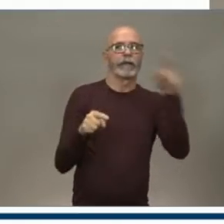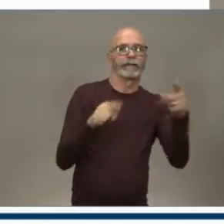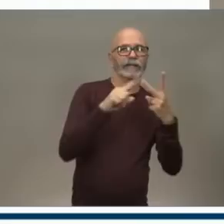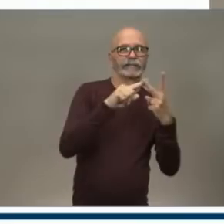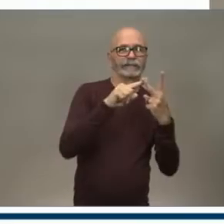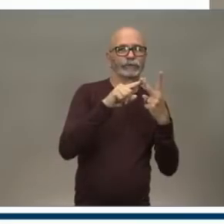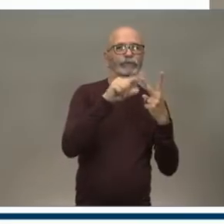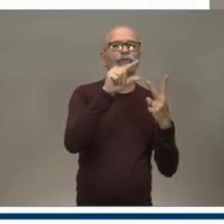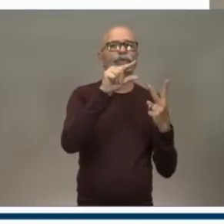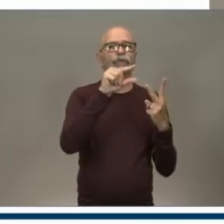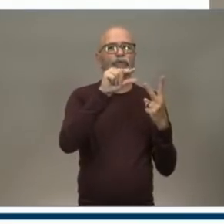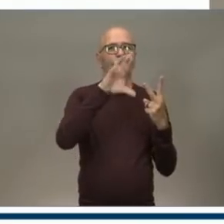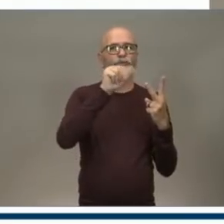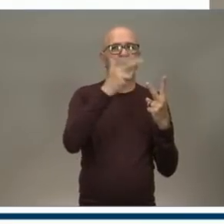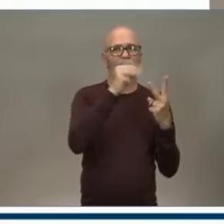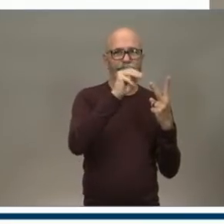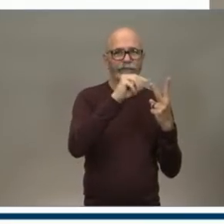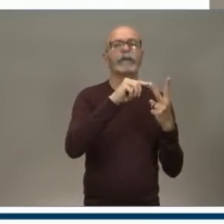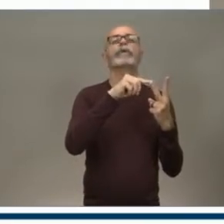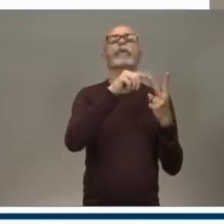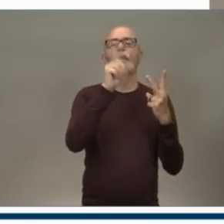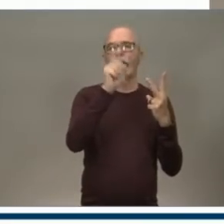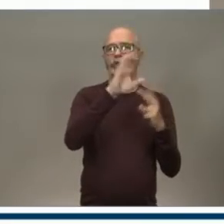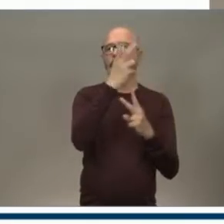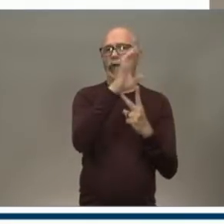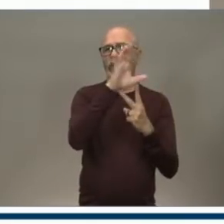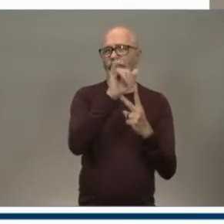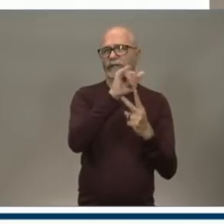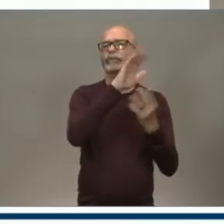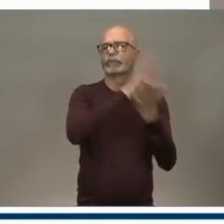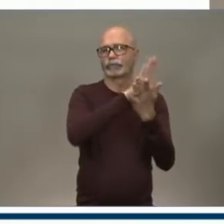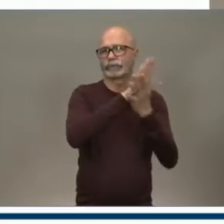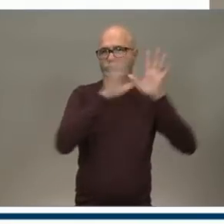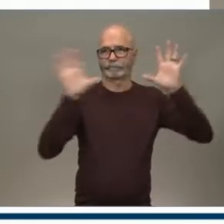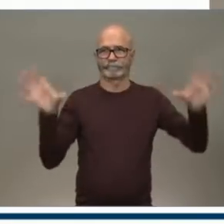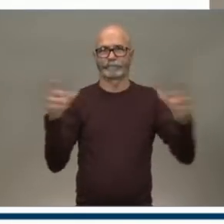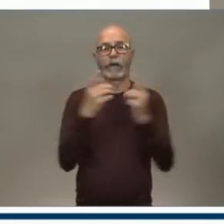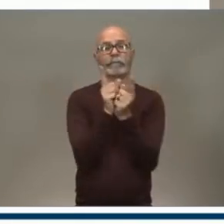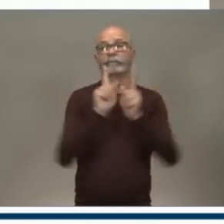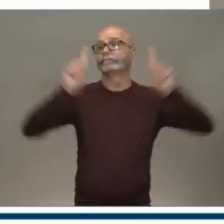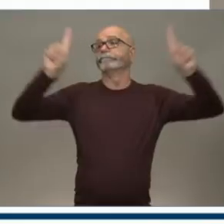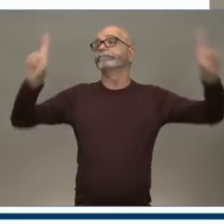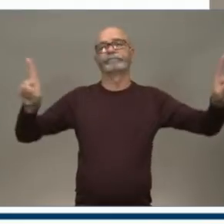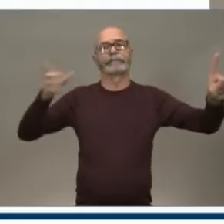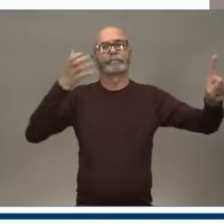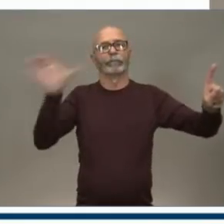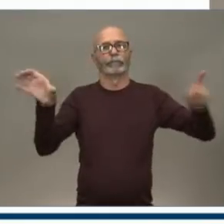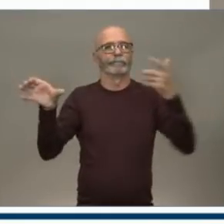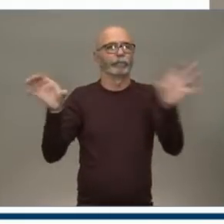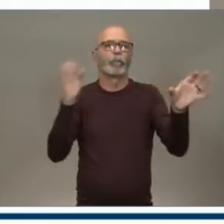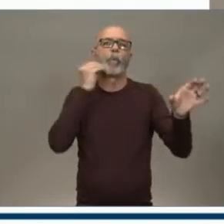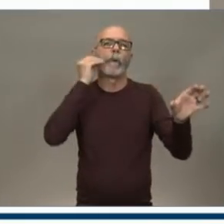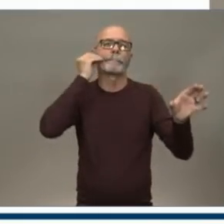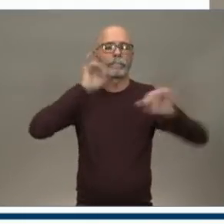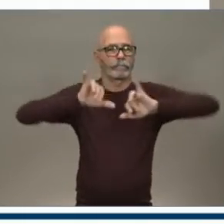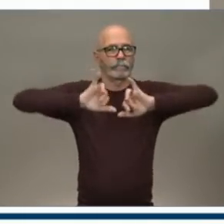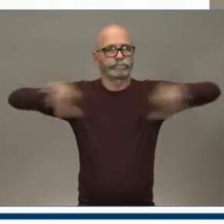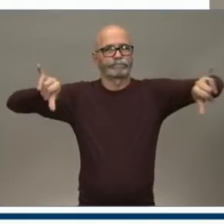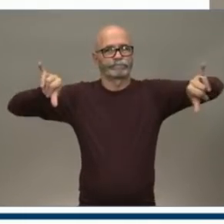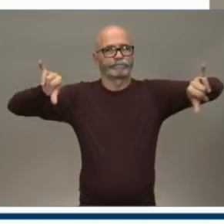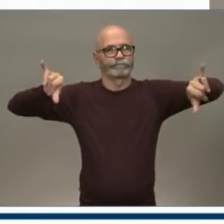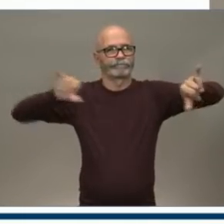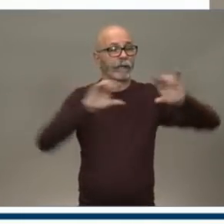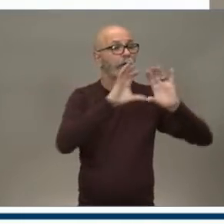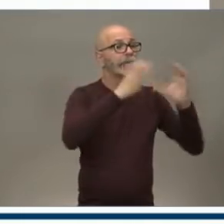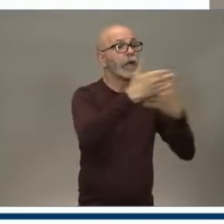are self-isolating. Everyone in each class and bus that included these 2 people, as well as a